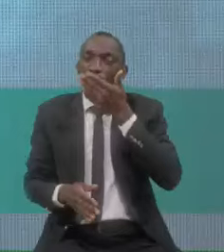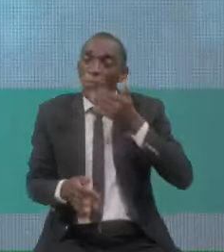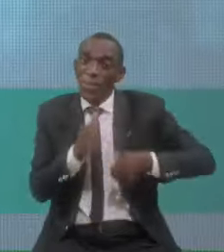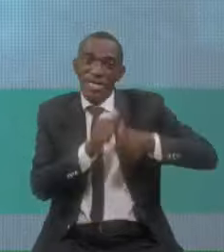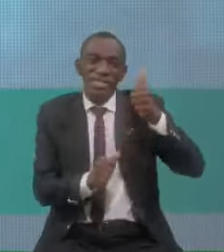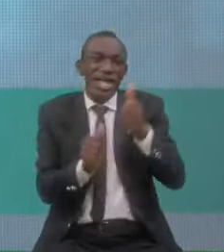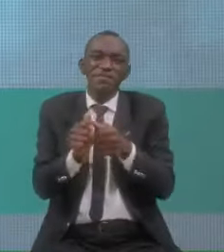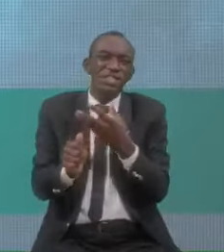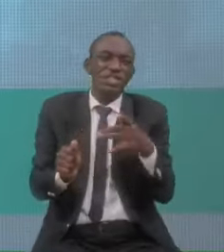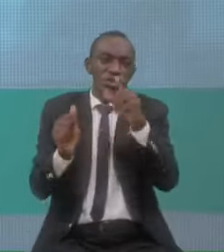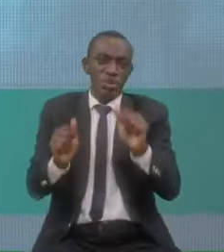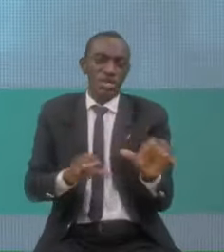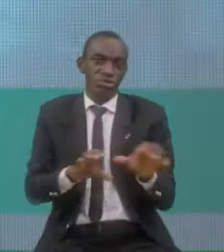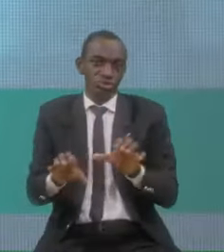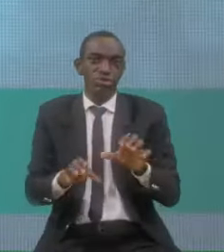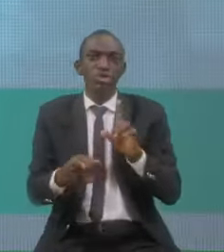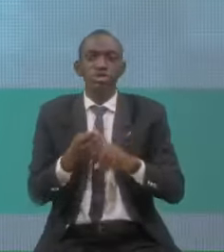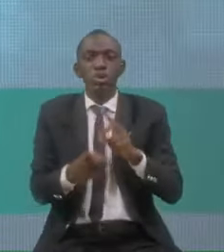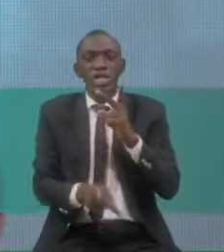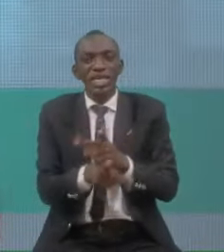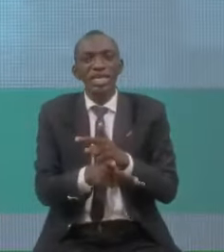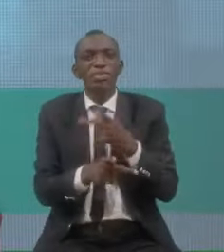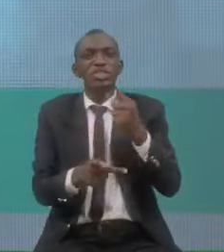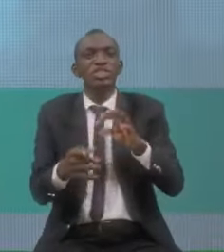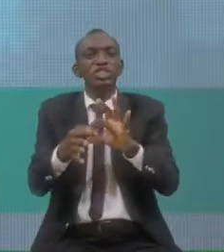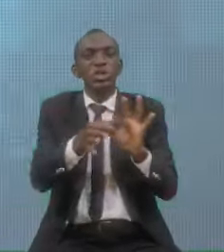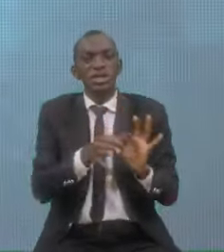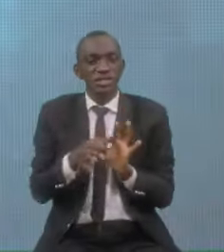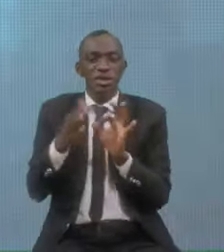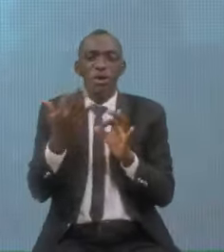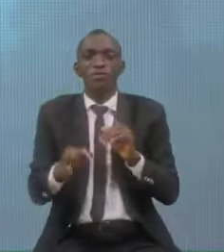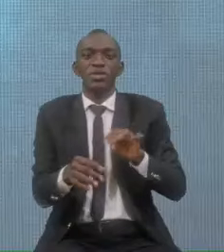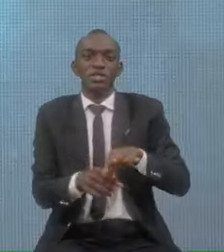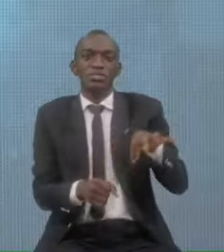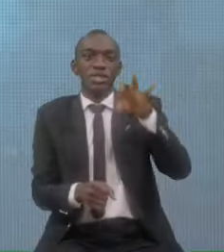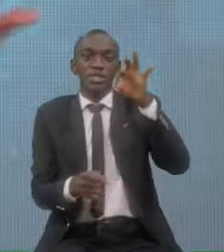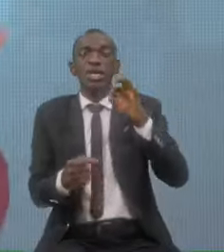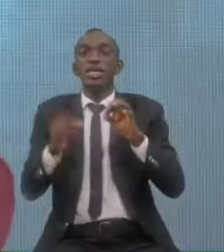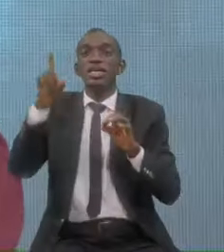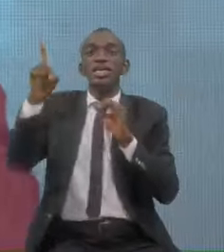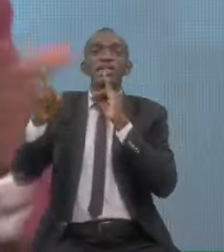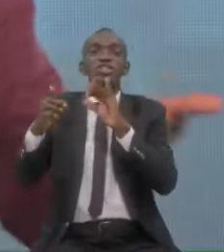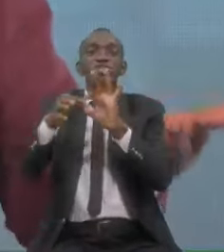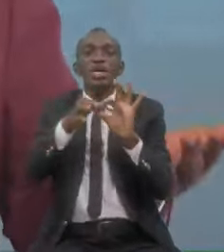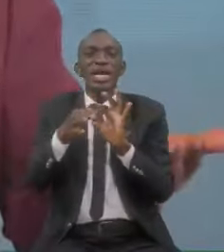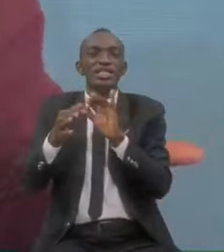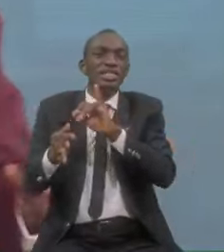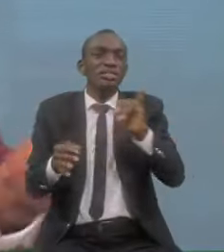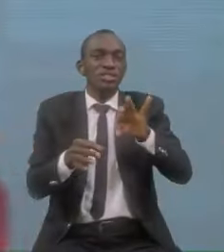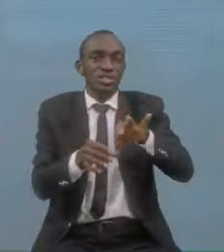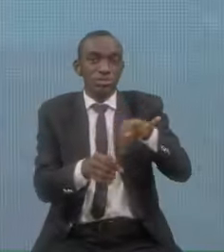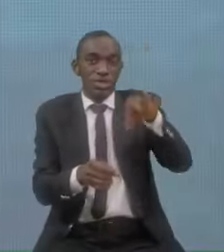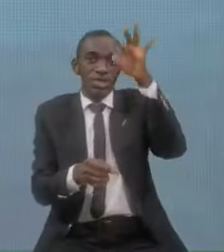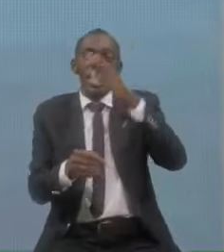to keep the unity of the Spirit, is the uniting Spirit. And when we yield to